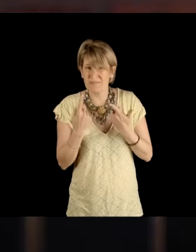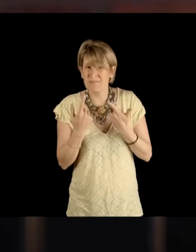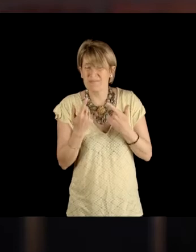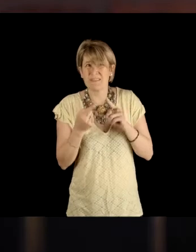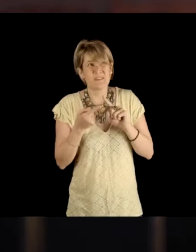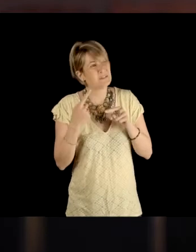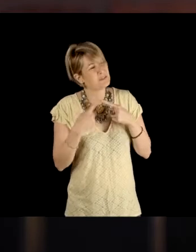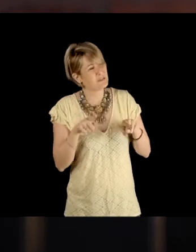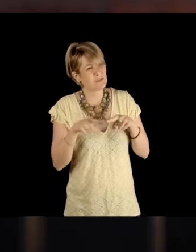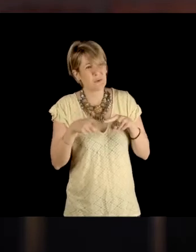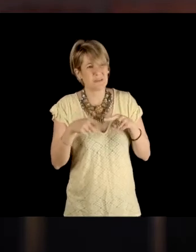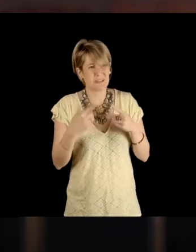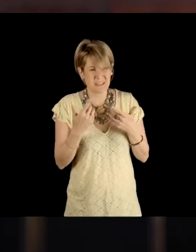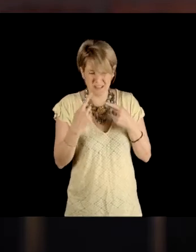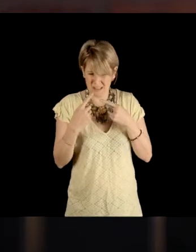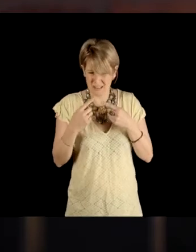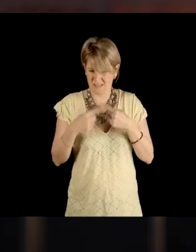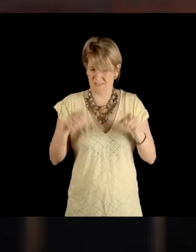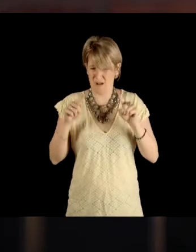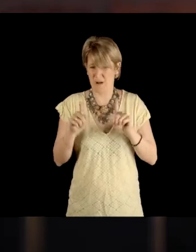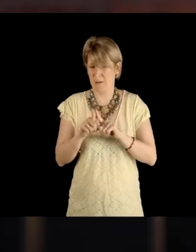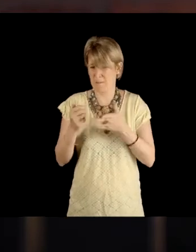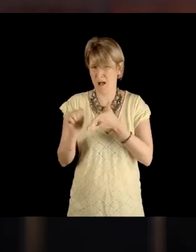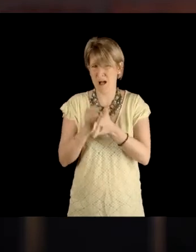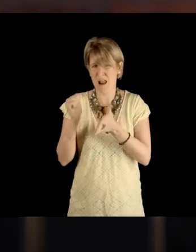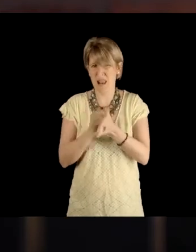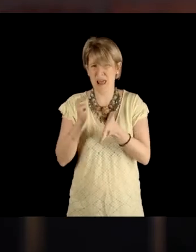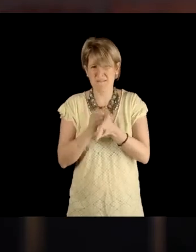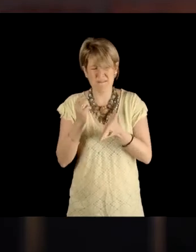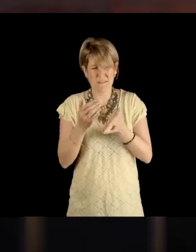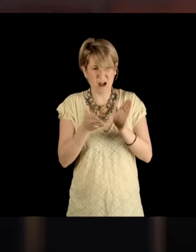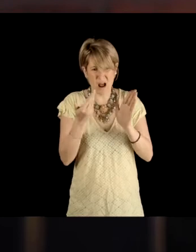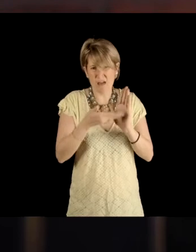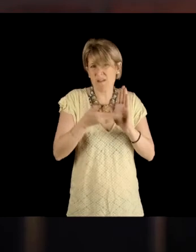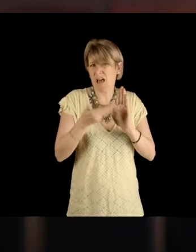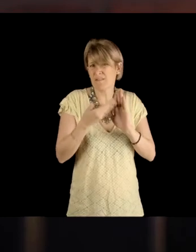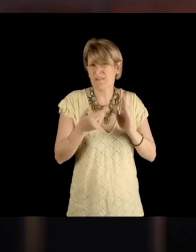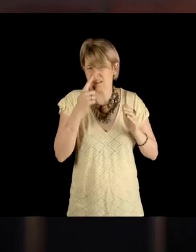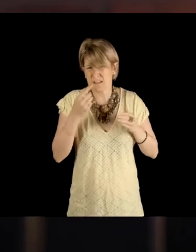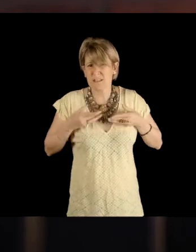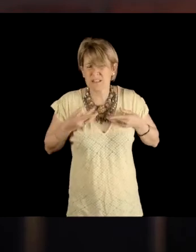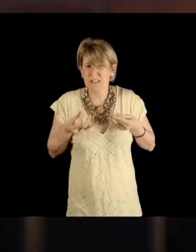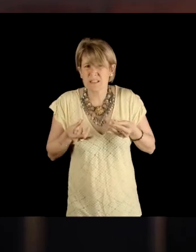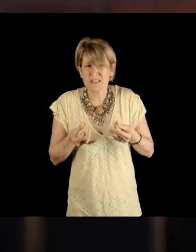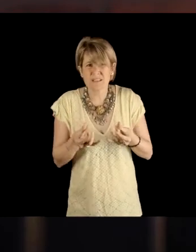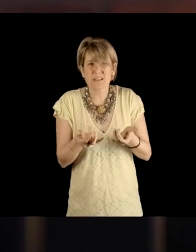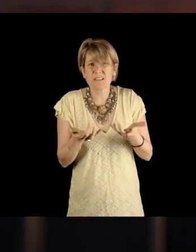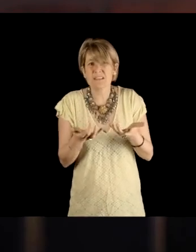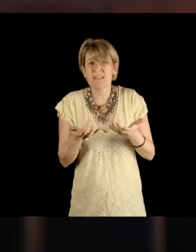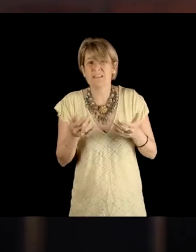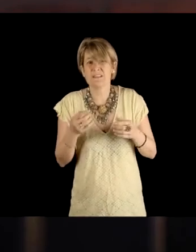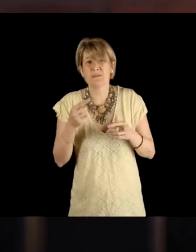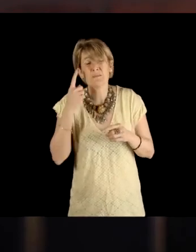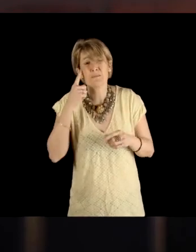Our impressions, our background, our perceptions, they work like these colored glasses. We all wear